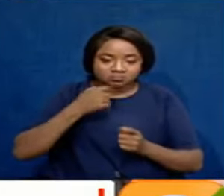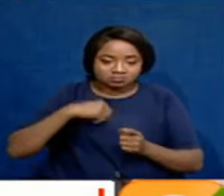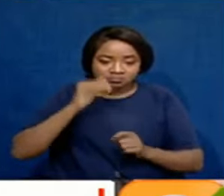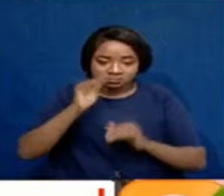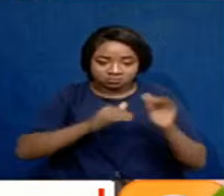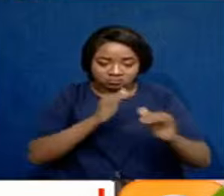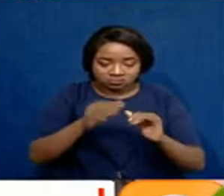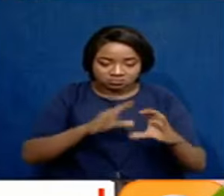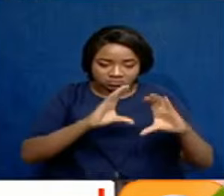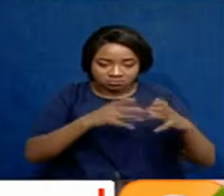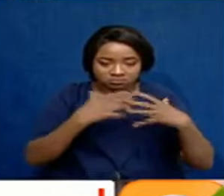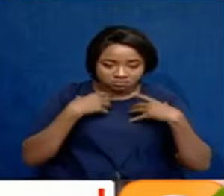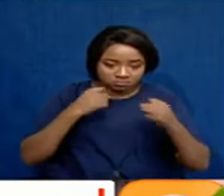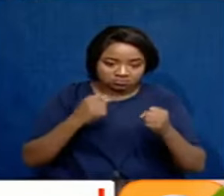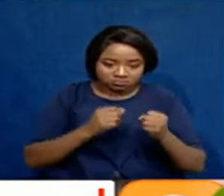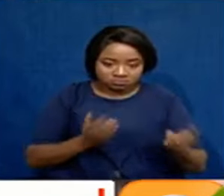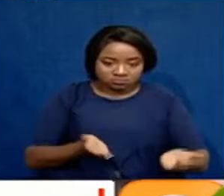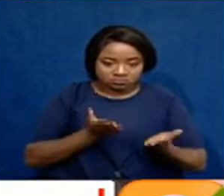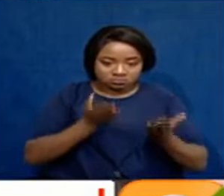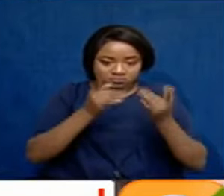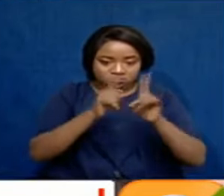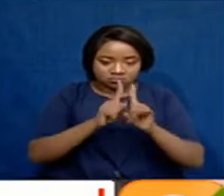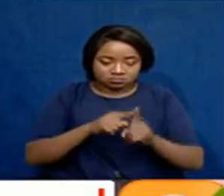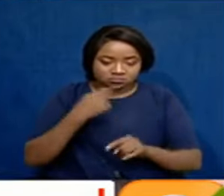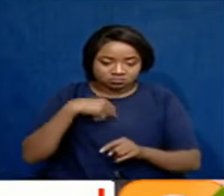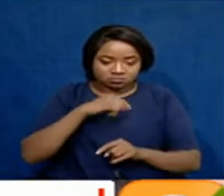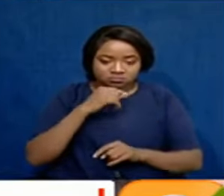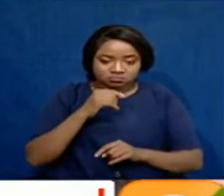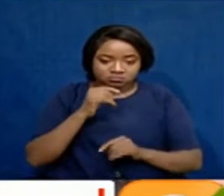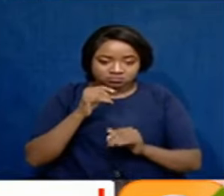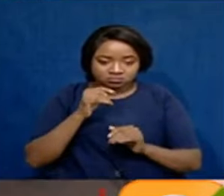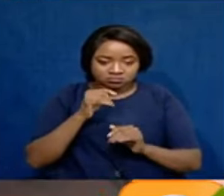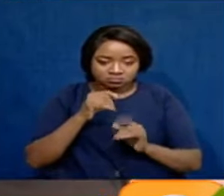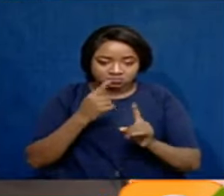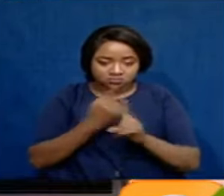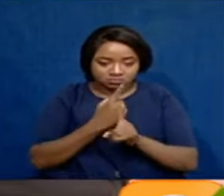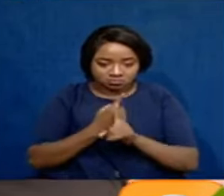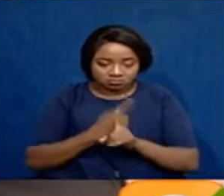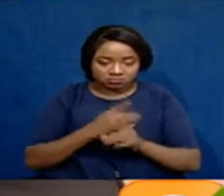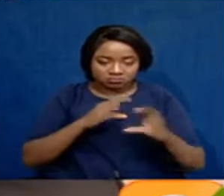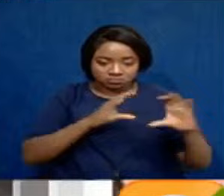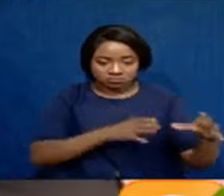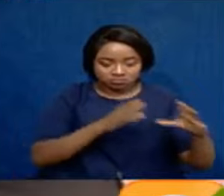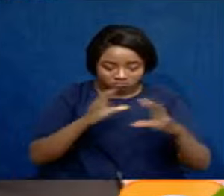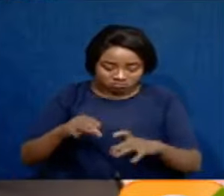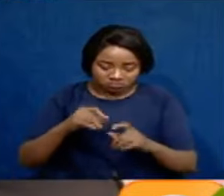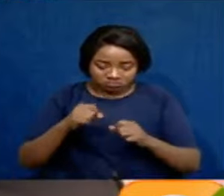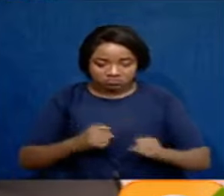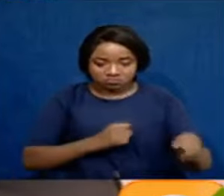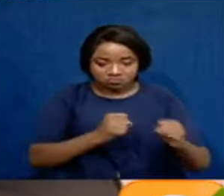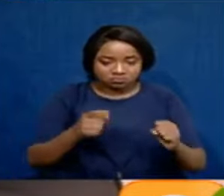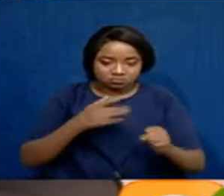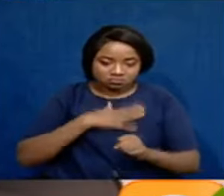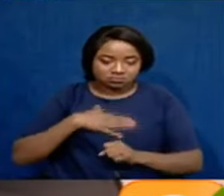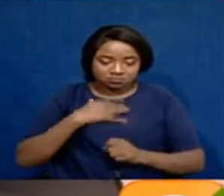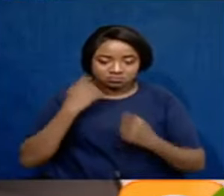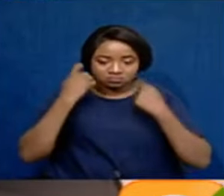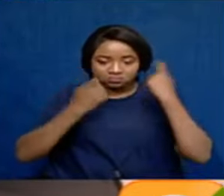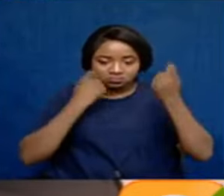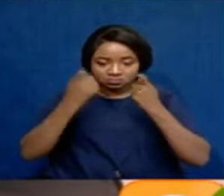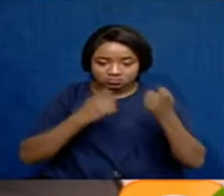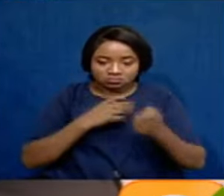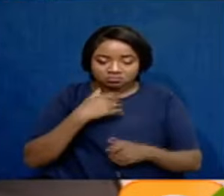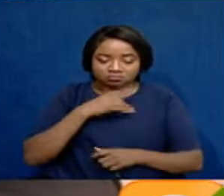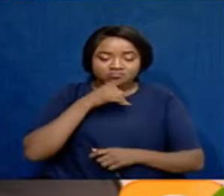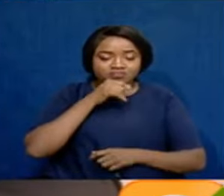health promoters, and we're also calling the community health assistants and the community strategists to consider having the male patient survivors or the